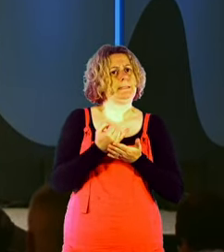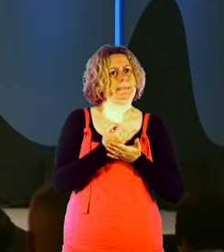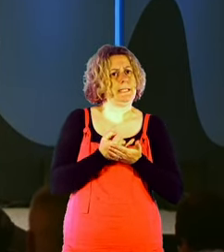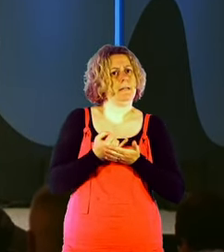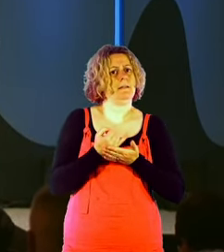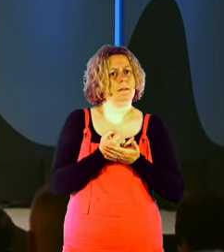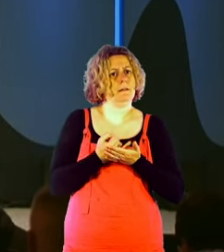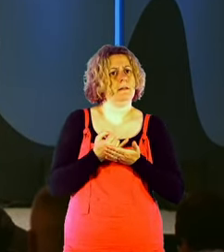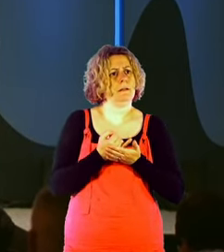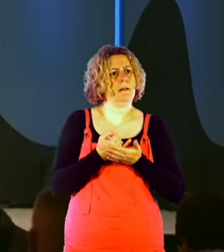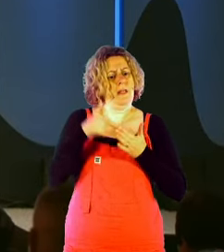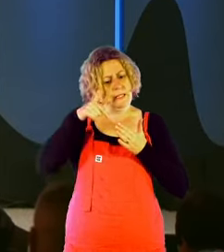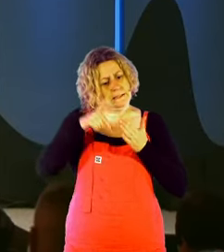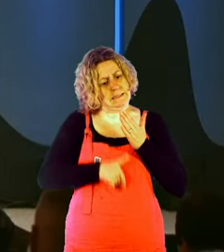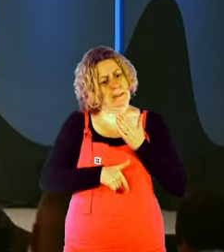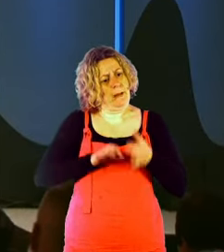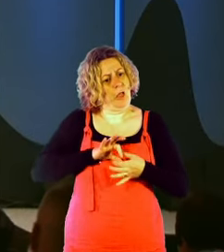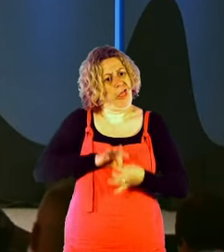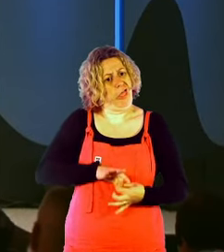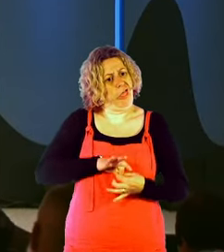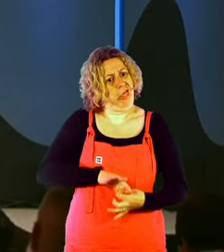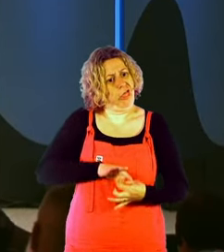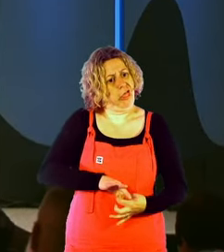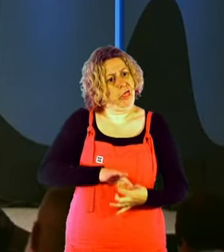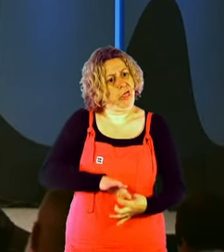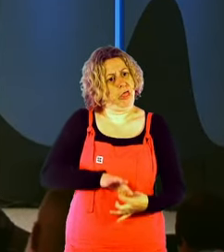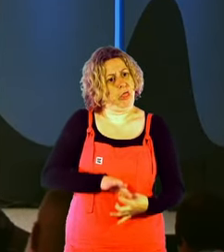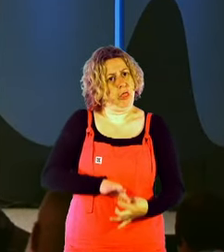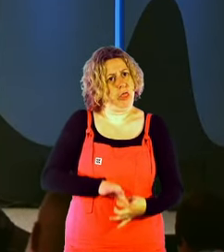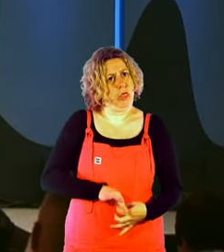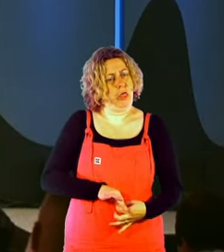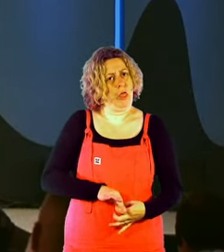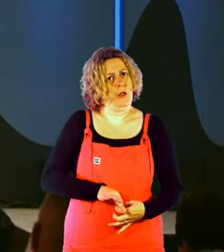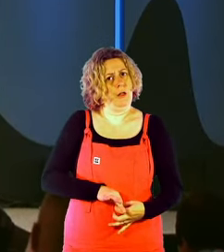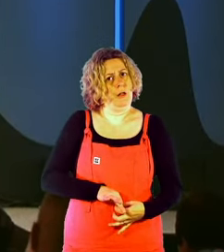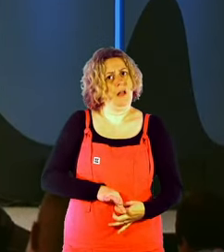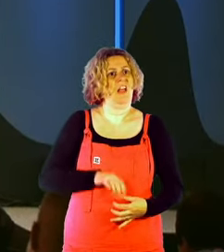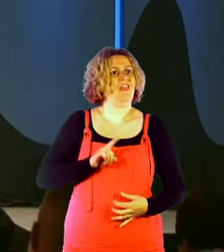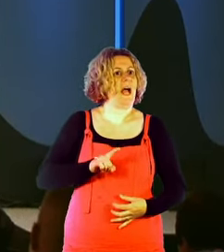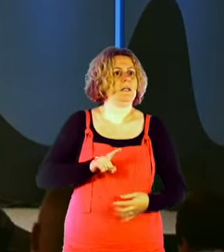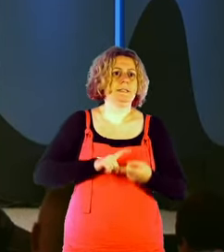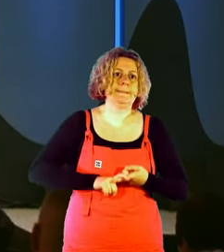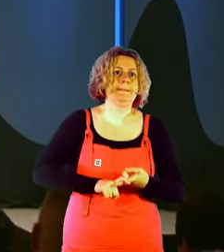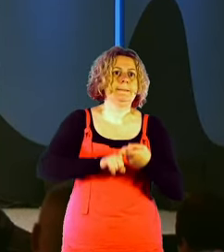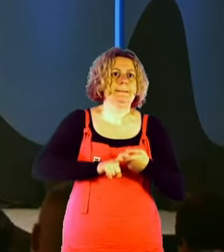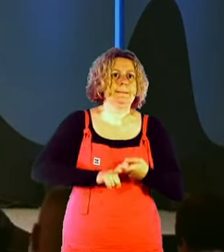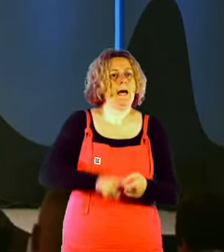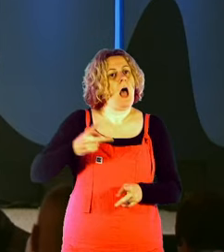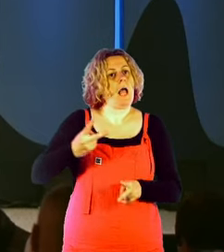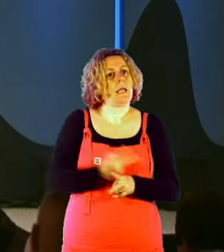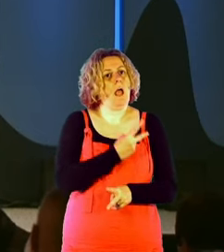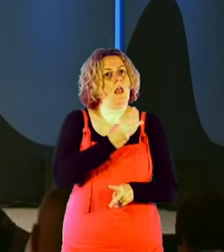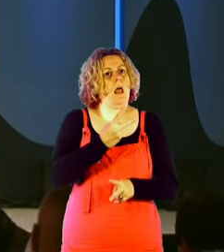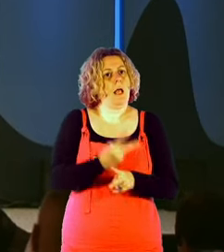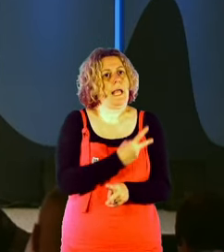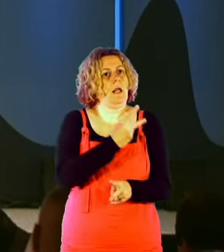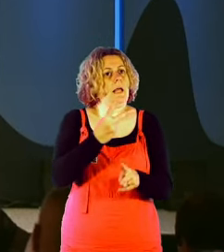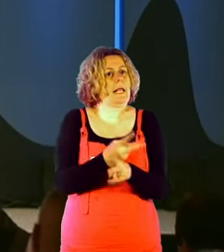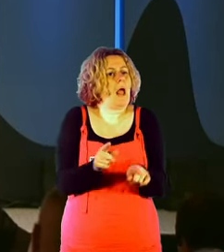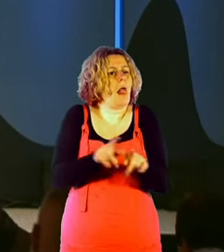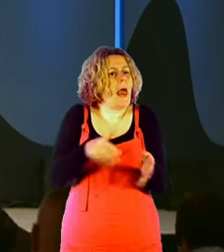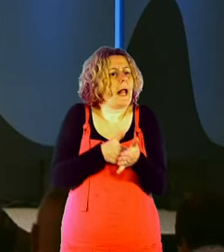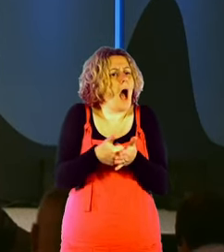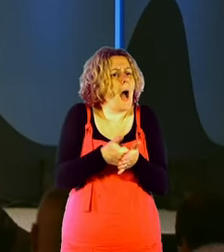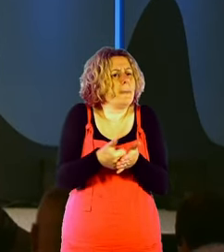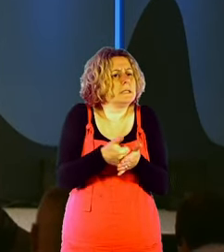but a sin that is deeply embedded in us, that is habitual in our lives, that is